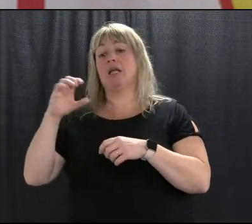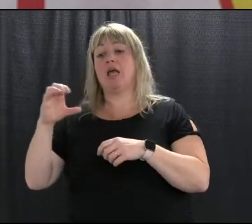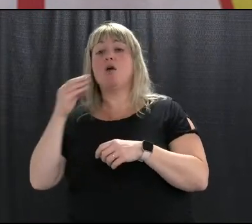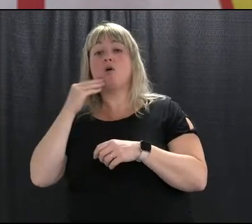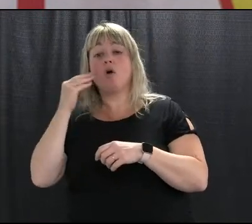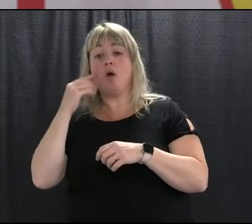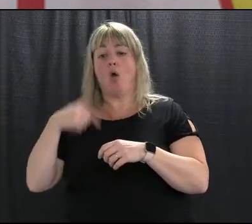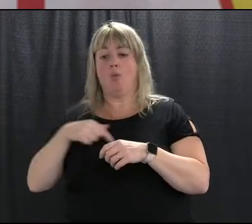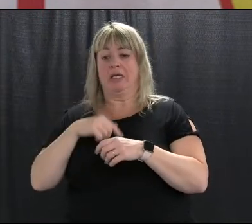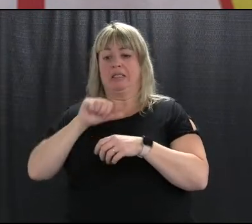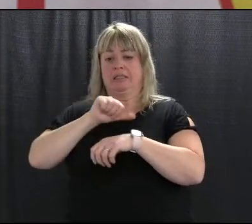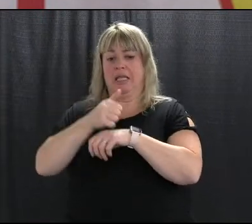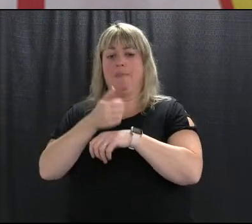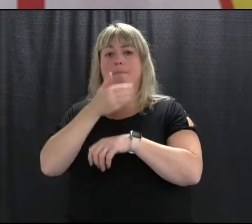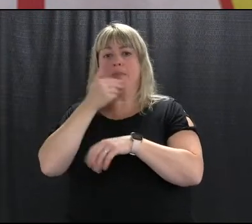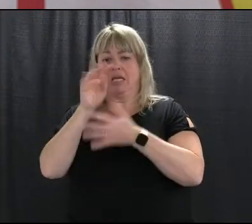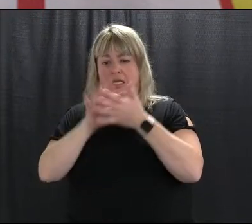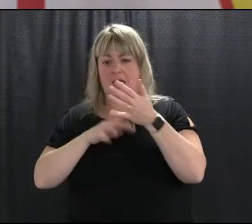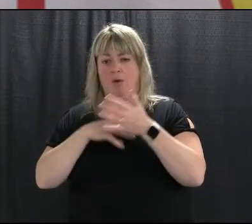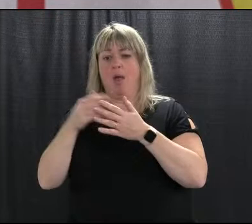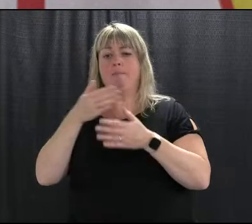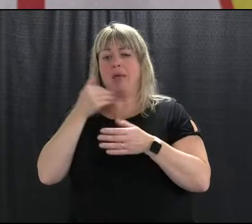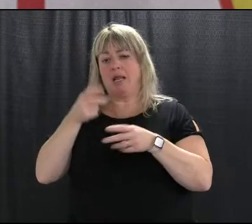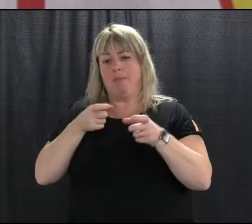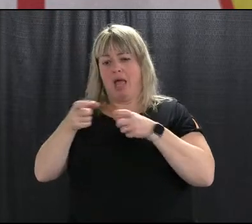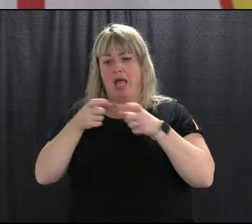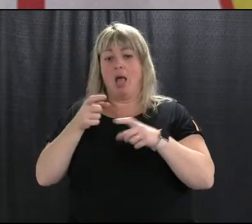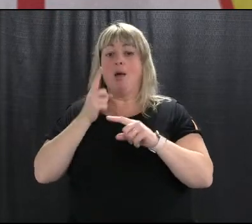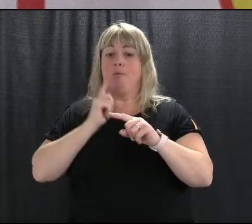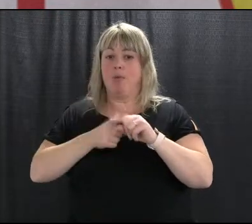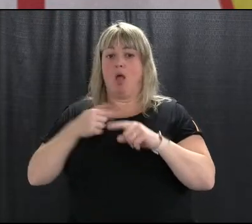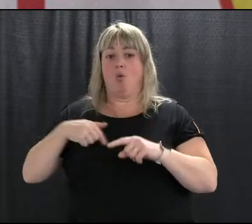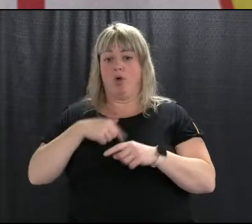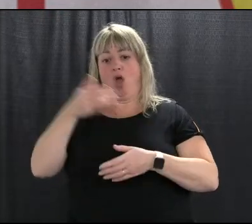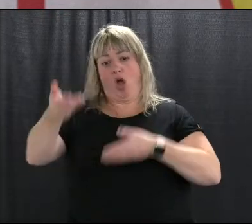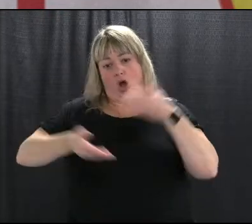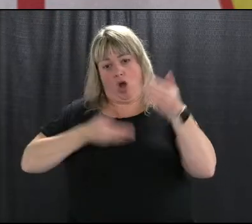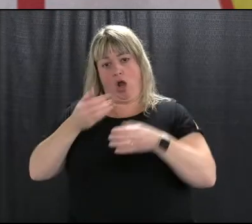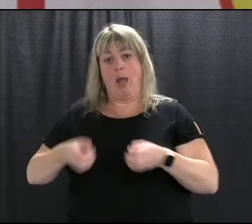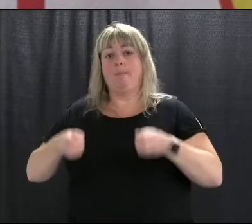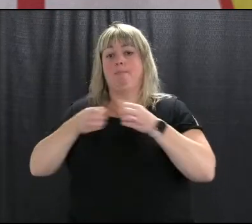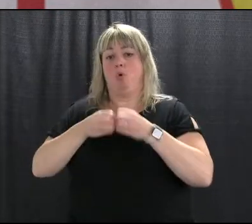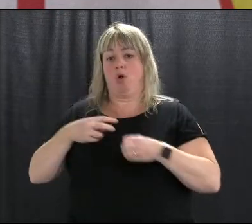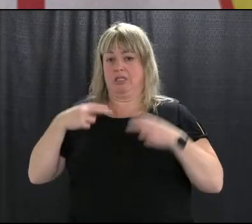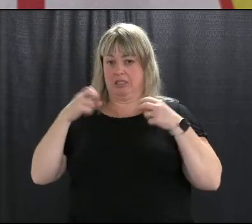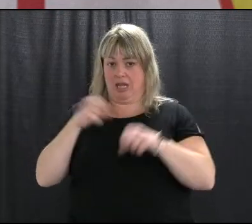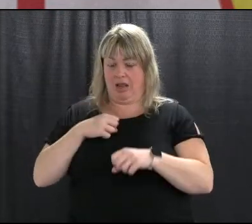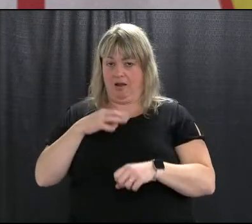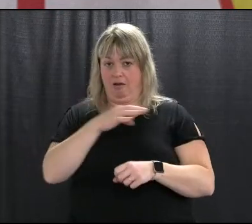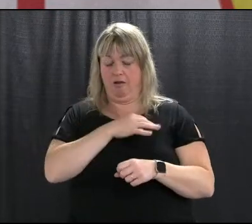better scheduling and better management. Recruitment of healthcare professionals will help us